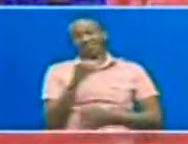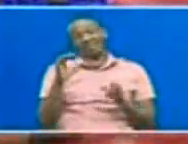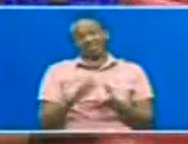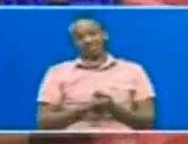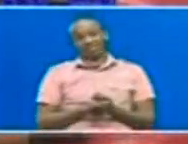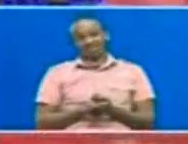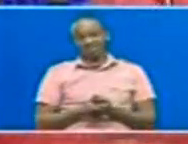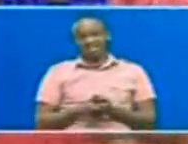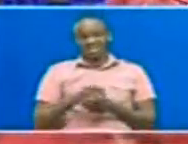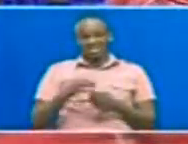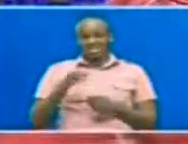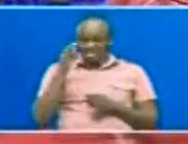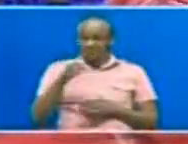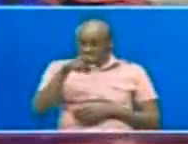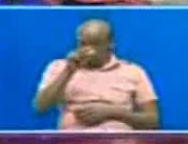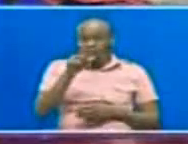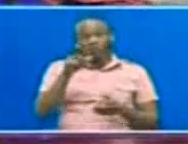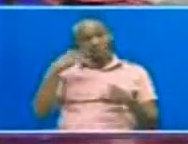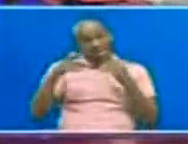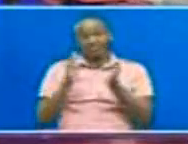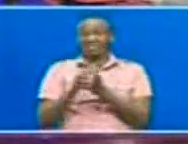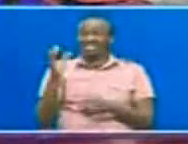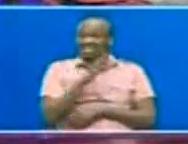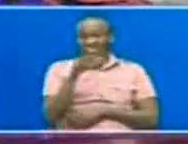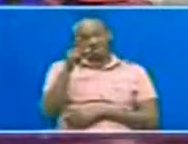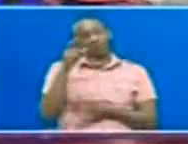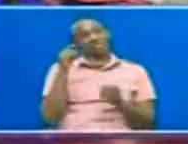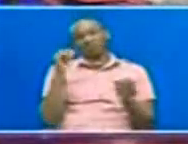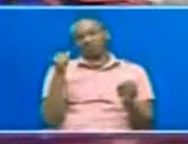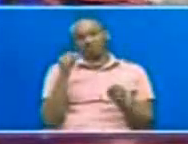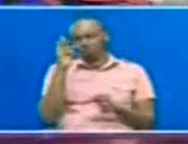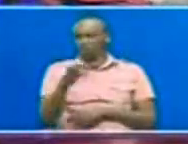say, don't drink, me, I'd never. They will, let's drink.